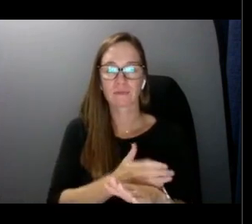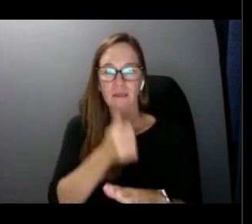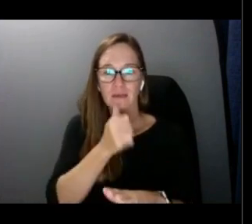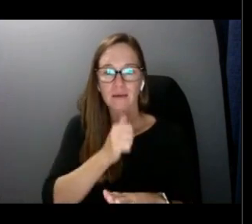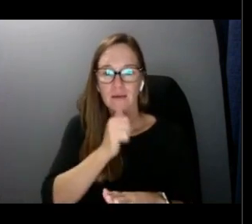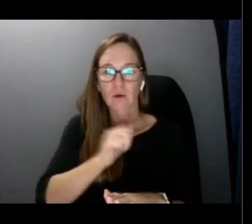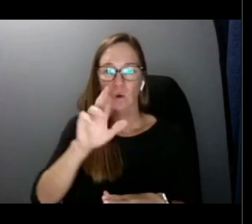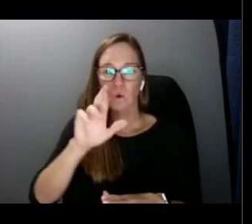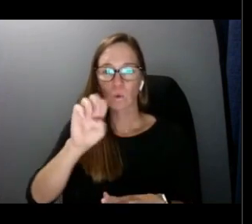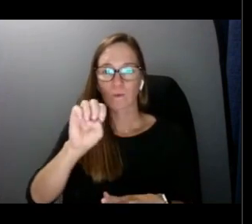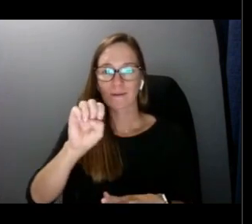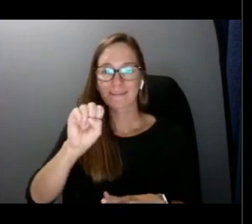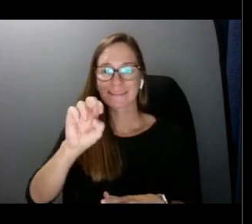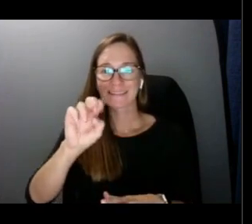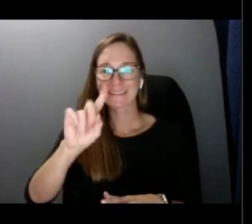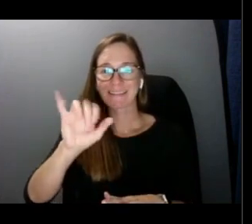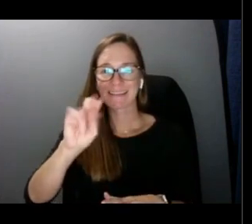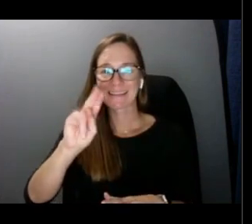resiliency of